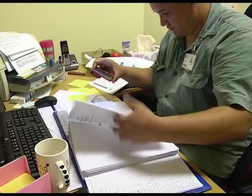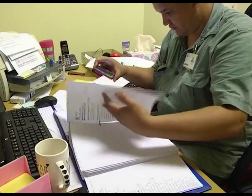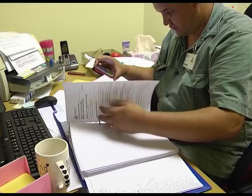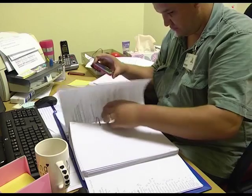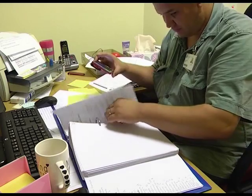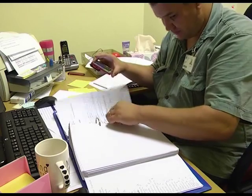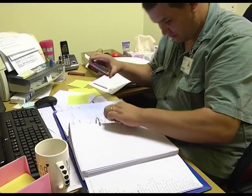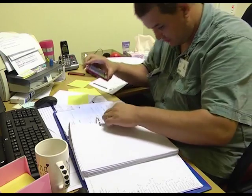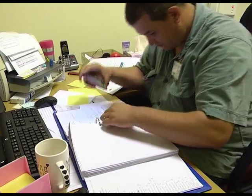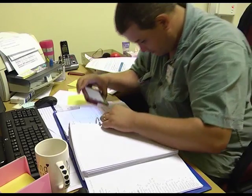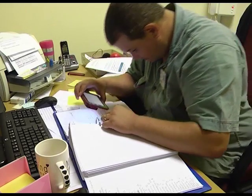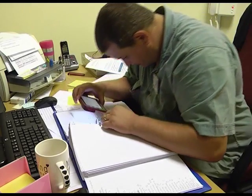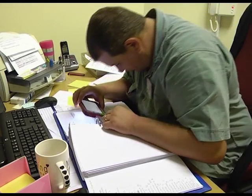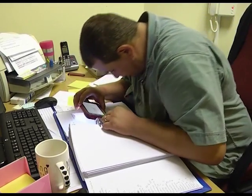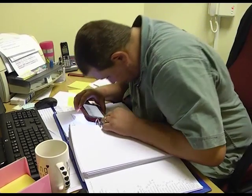story.